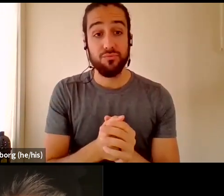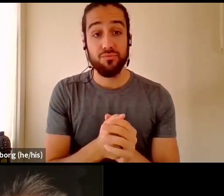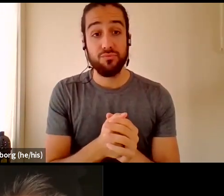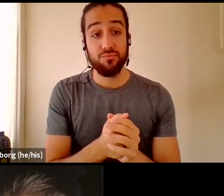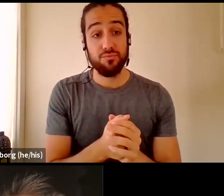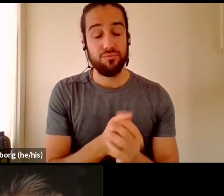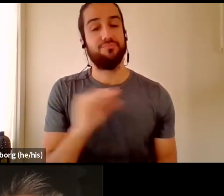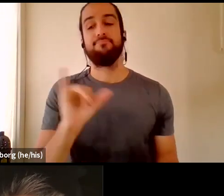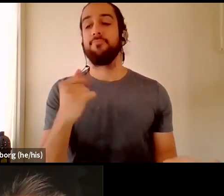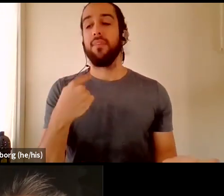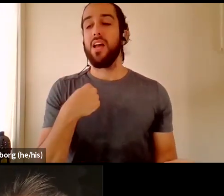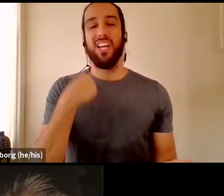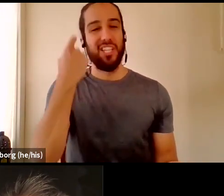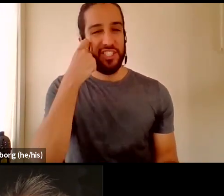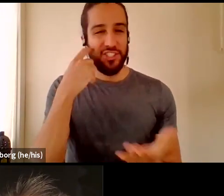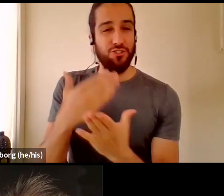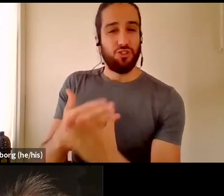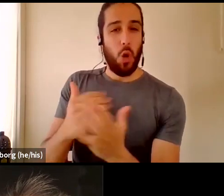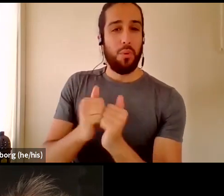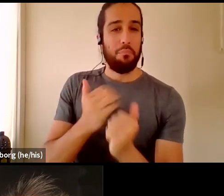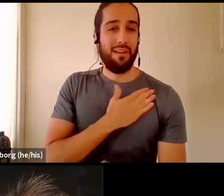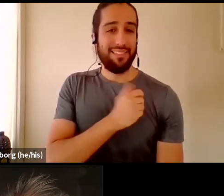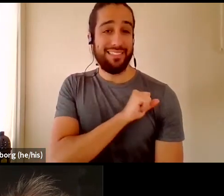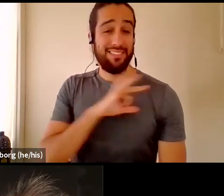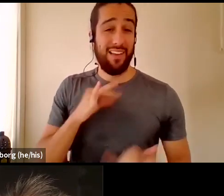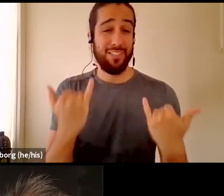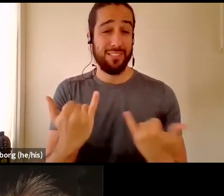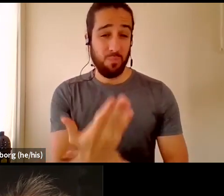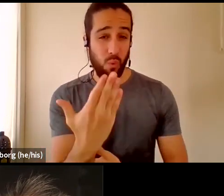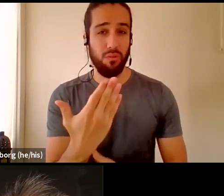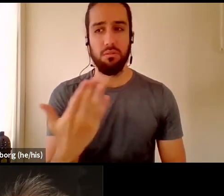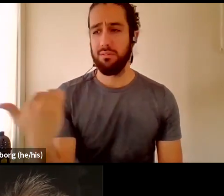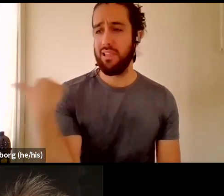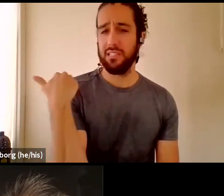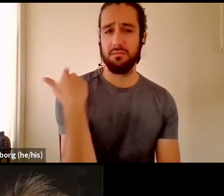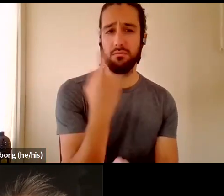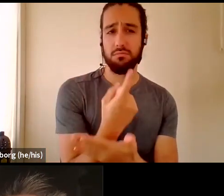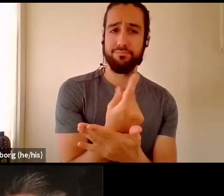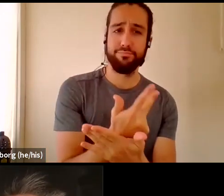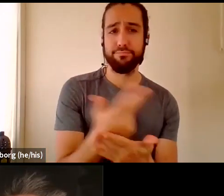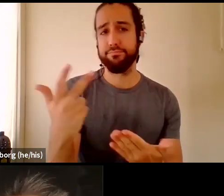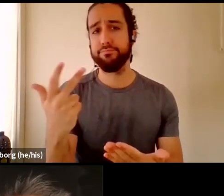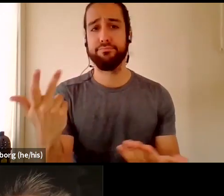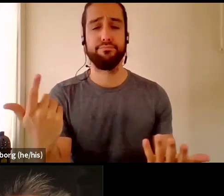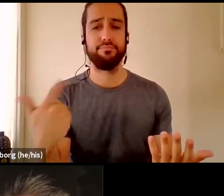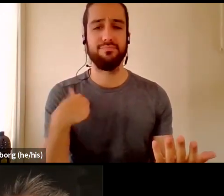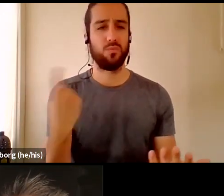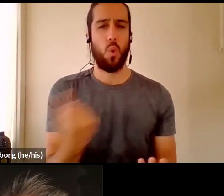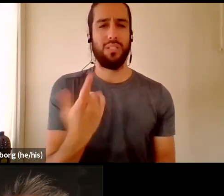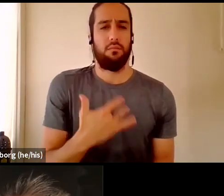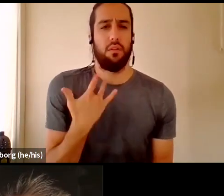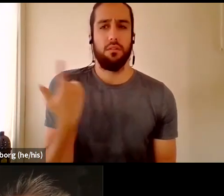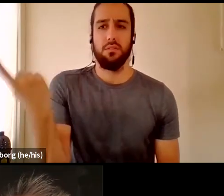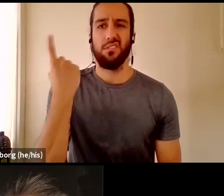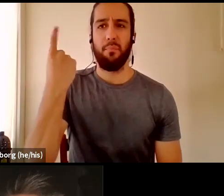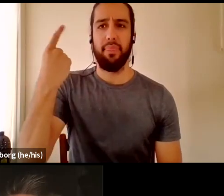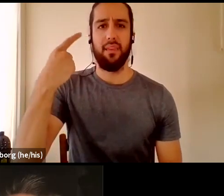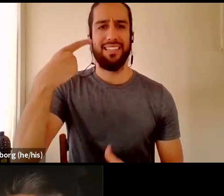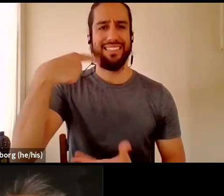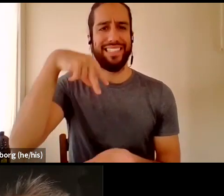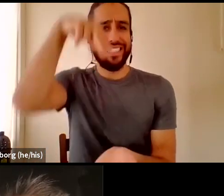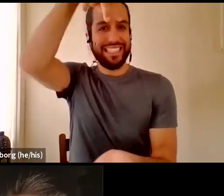I just shared with my staff this morning is for the last several weeks, I have felt this always feels like something is standing on my